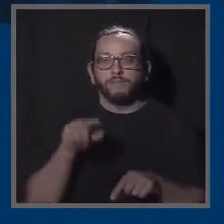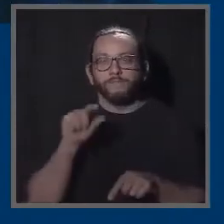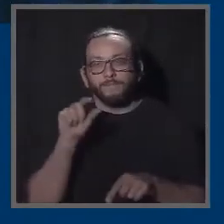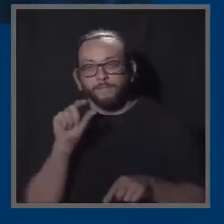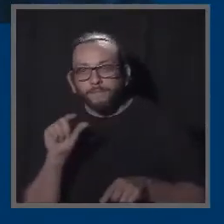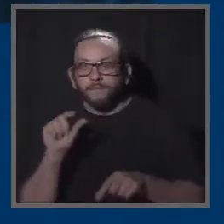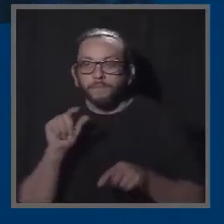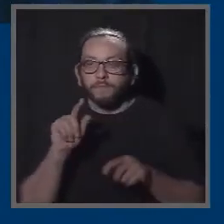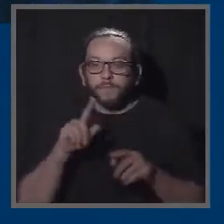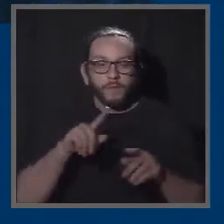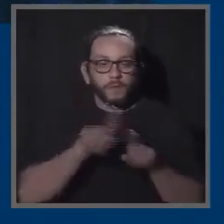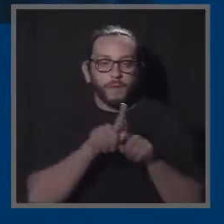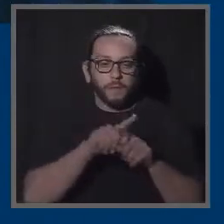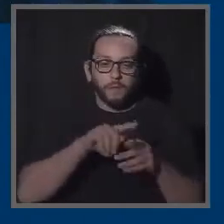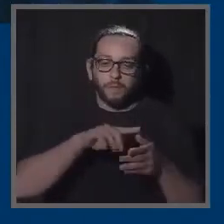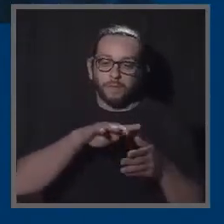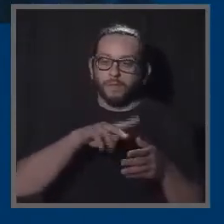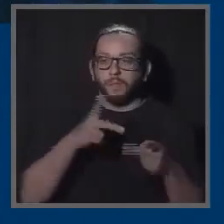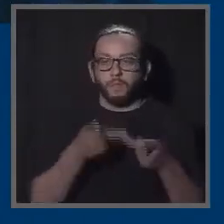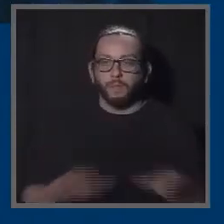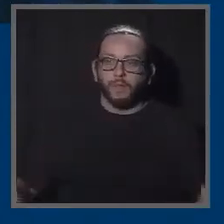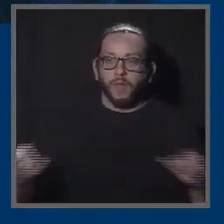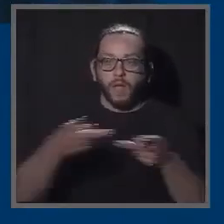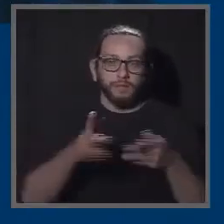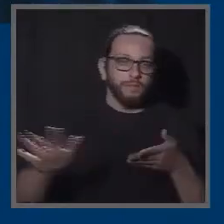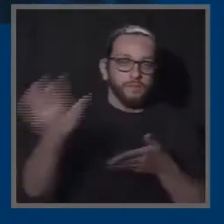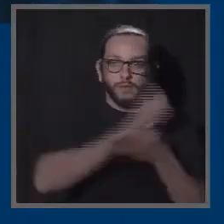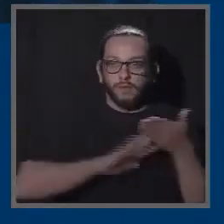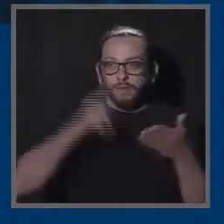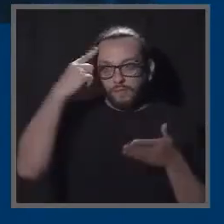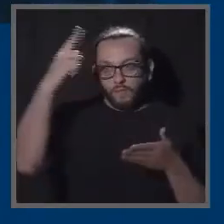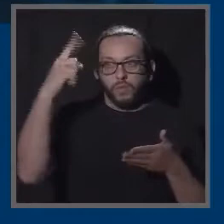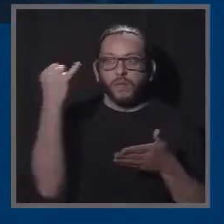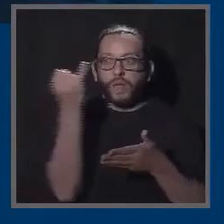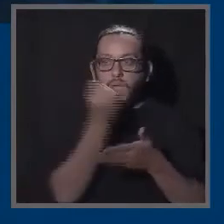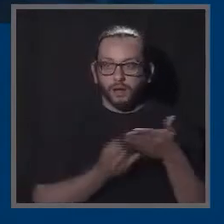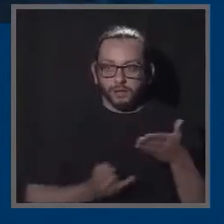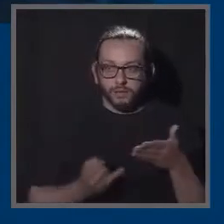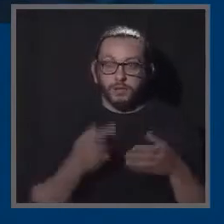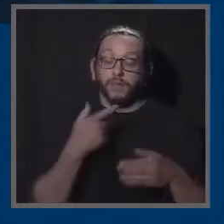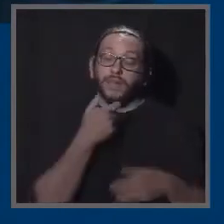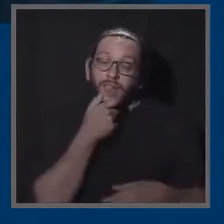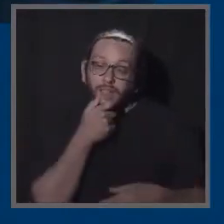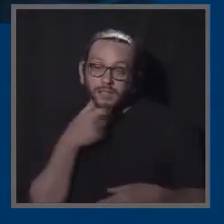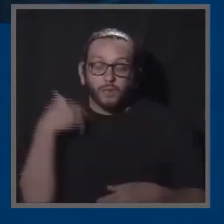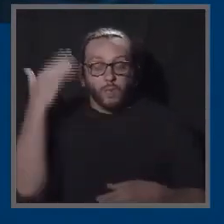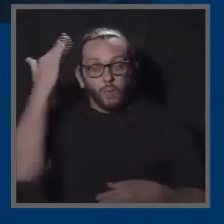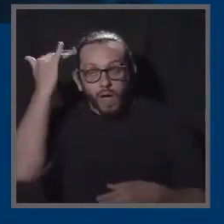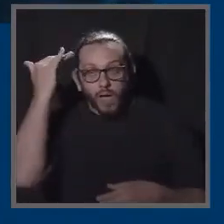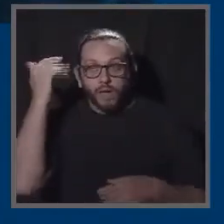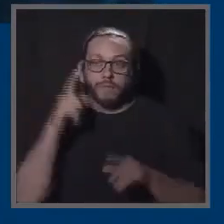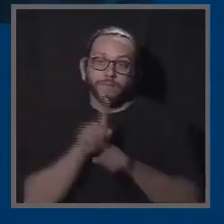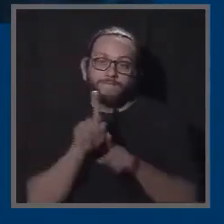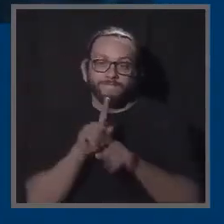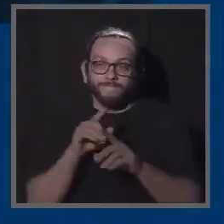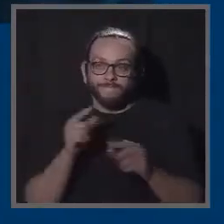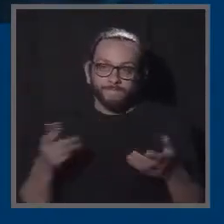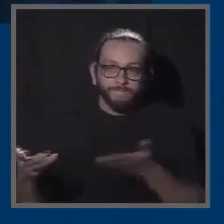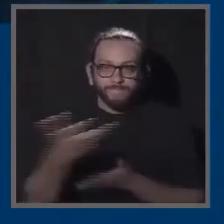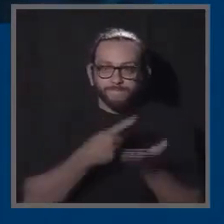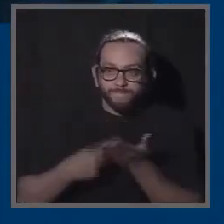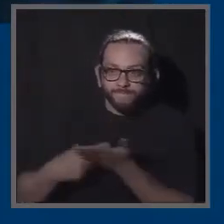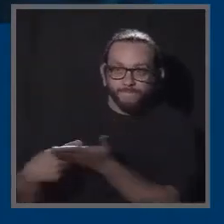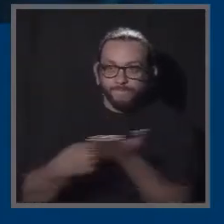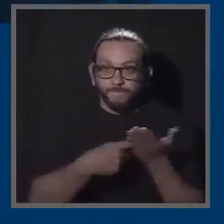Artes. Eu vou falar em inglês, porque preparámos toda esta conversa em inglês,